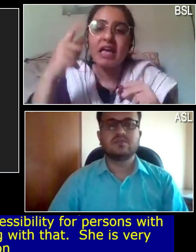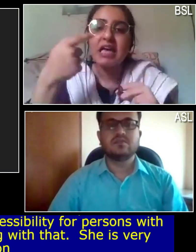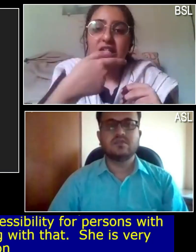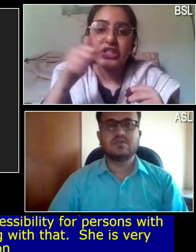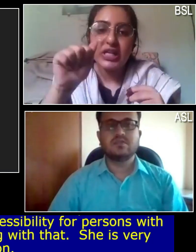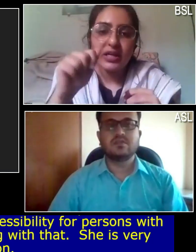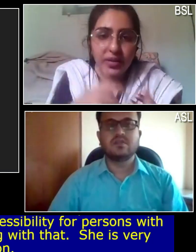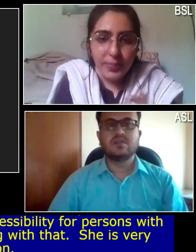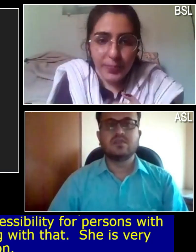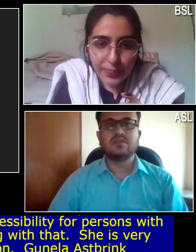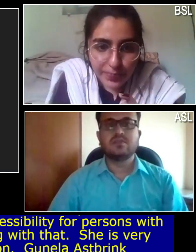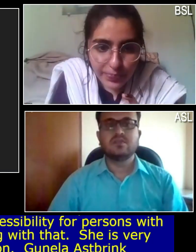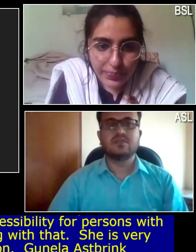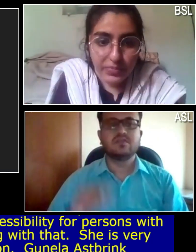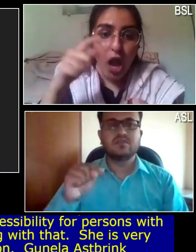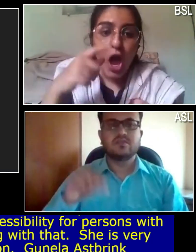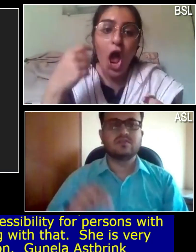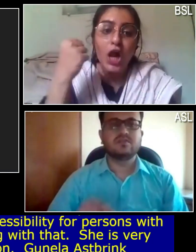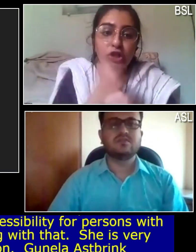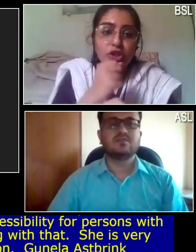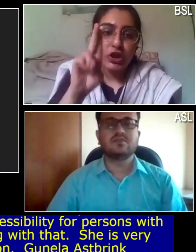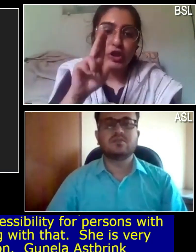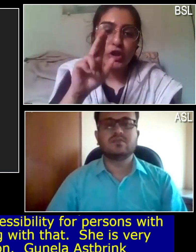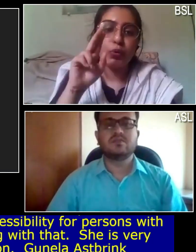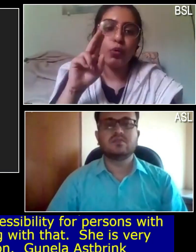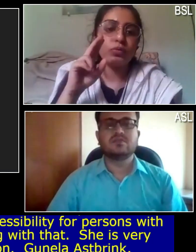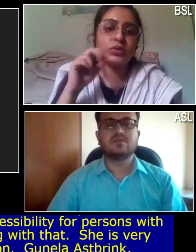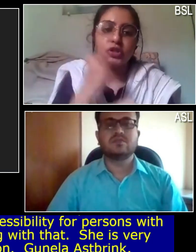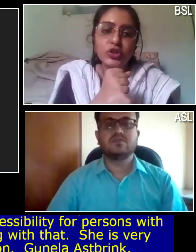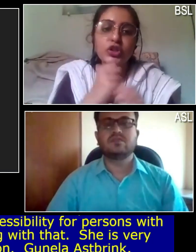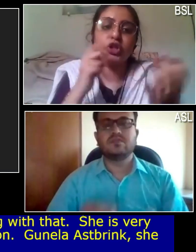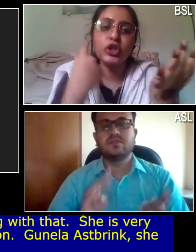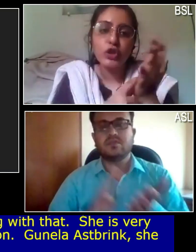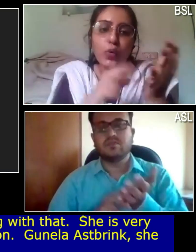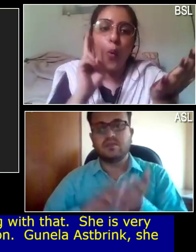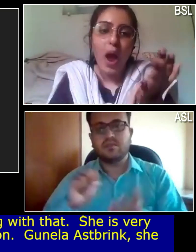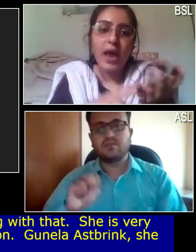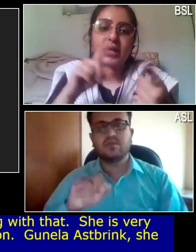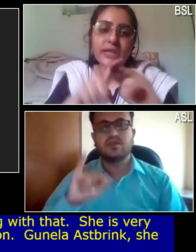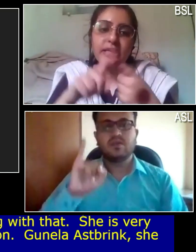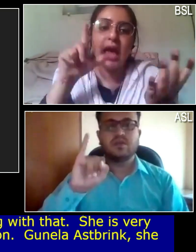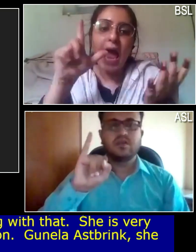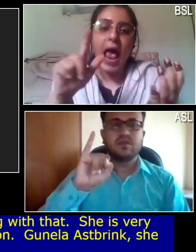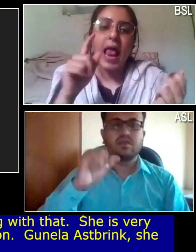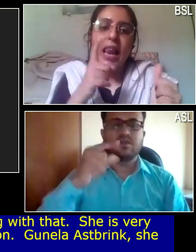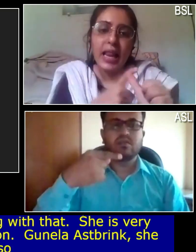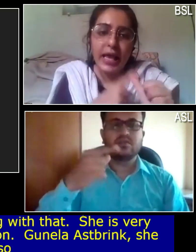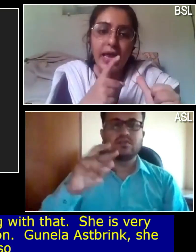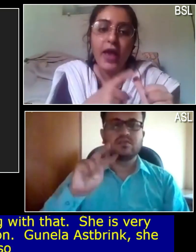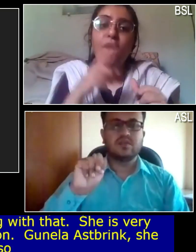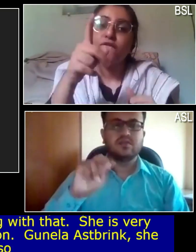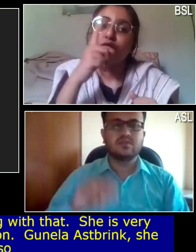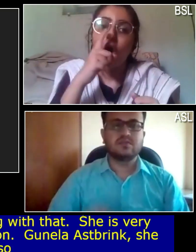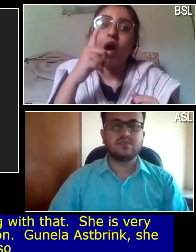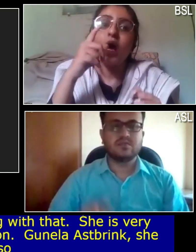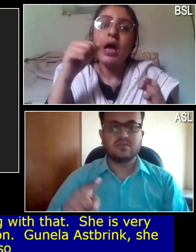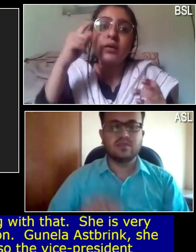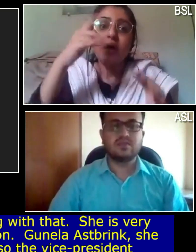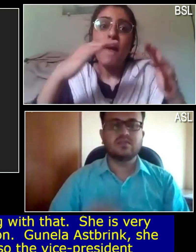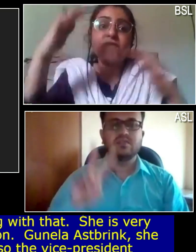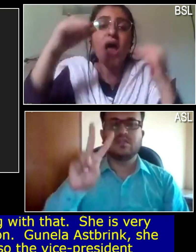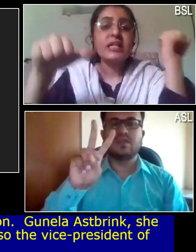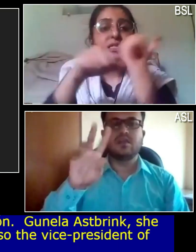is currently MAG member of IGF. She is also the vice president of Internet Society Accessibility